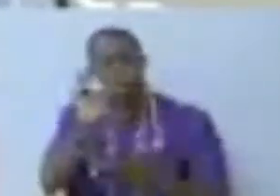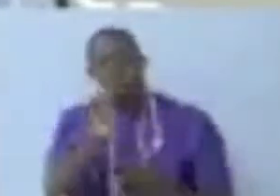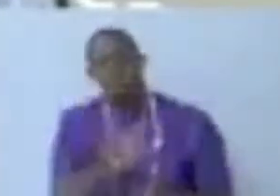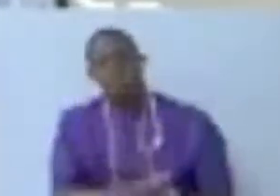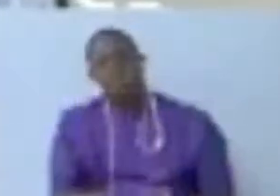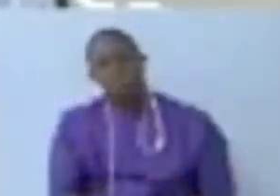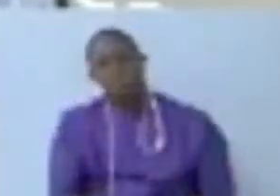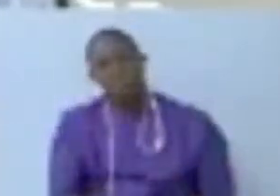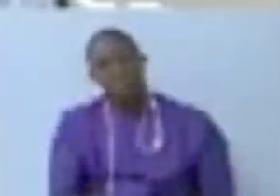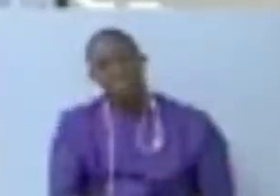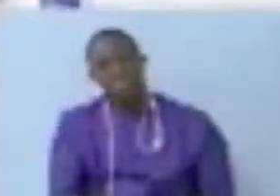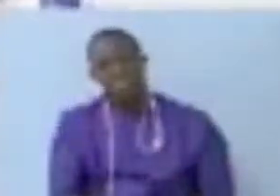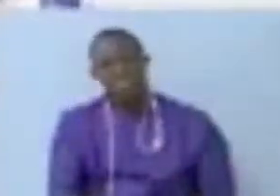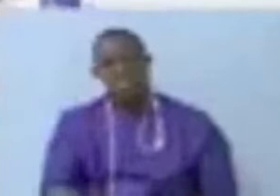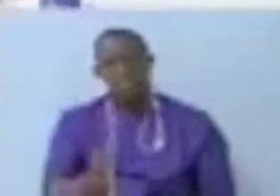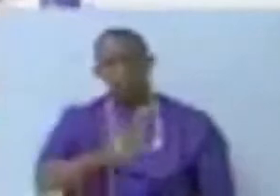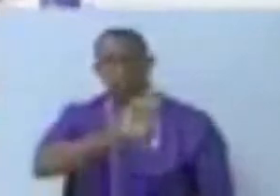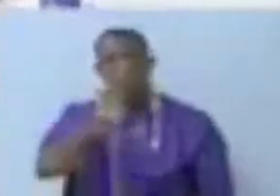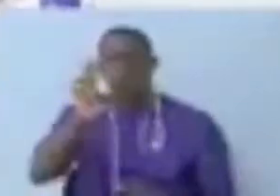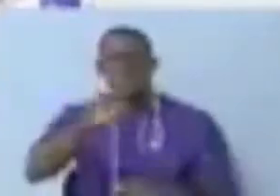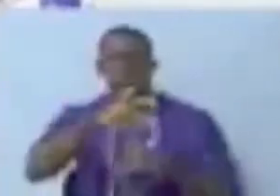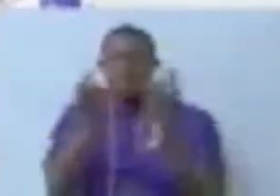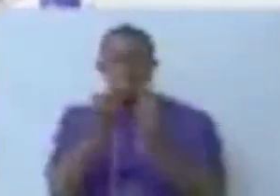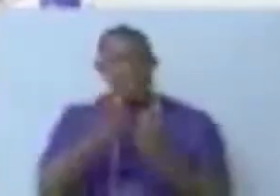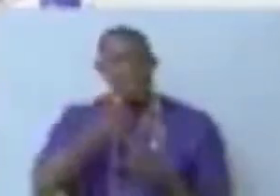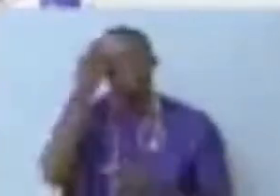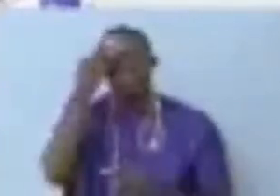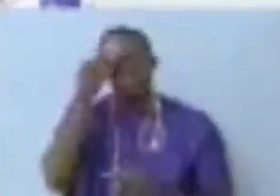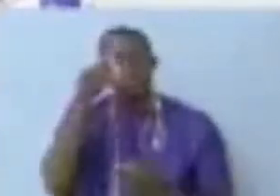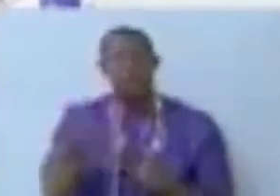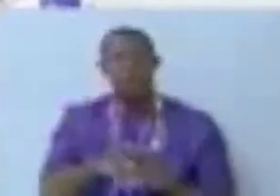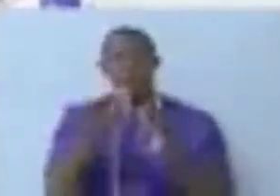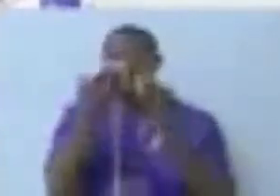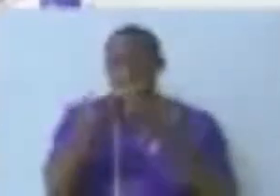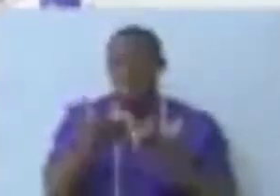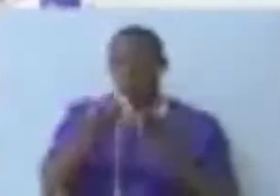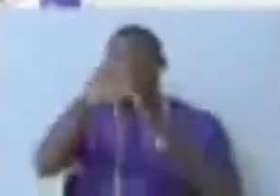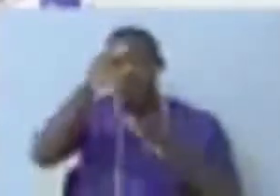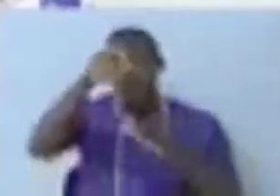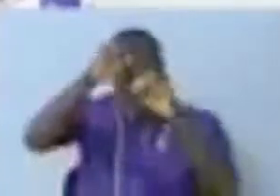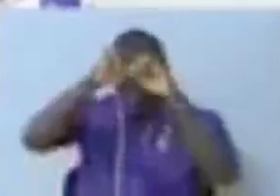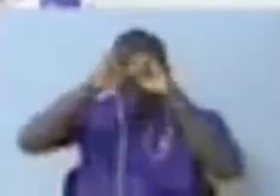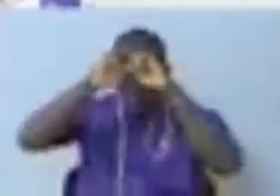Not that I know of. Did the government give information to families